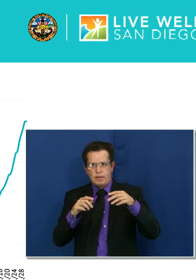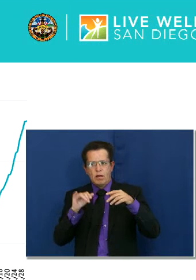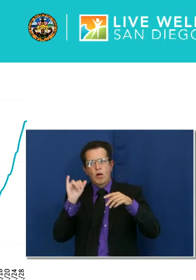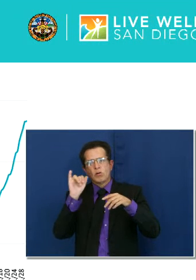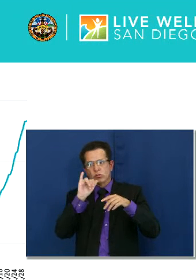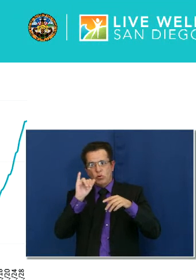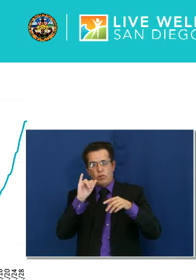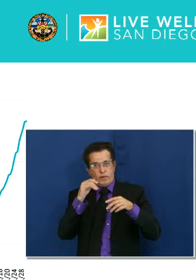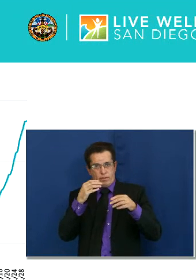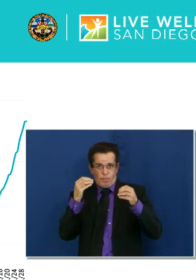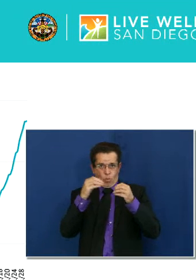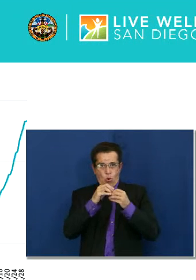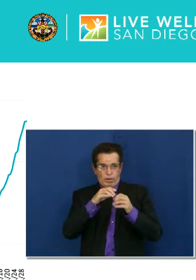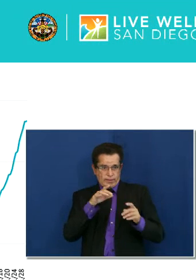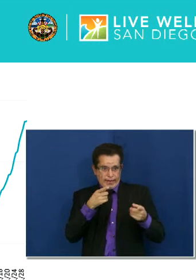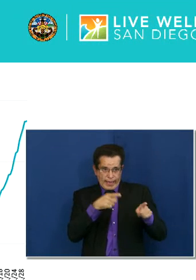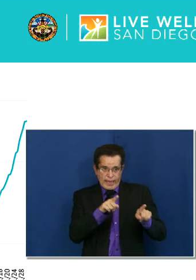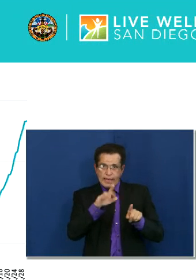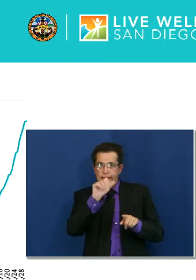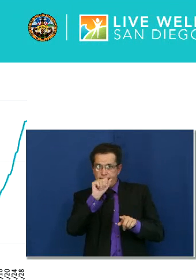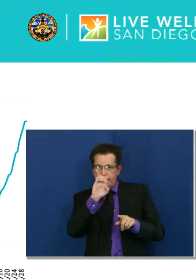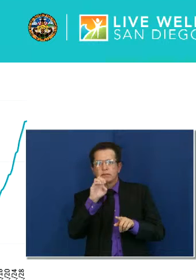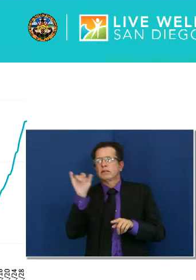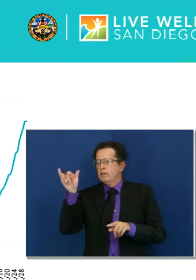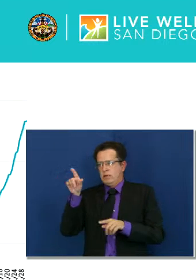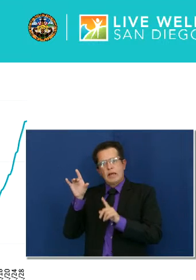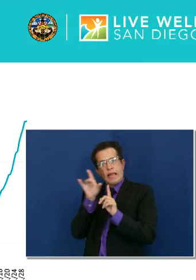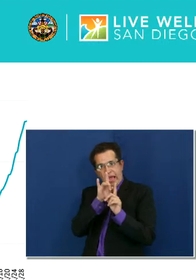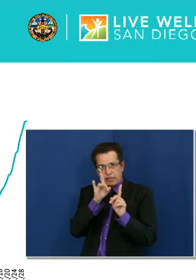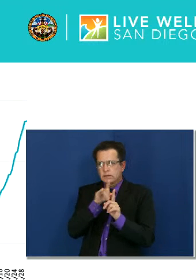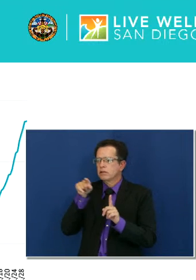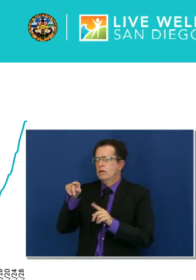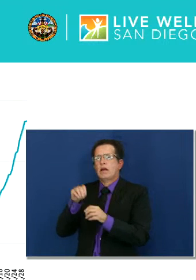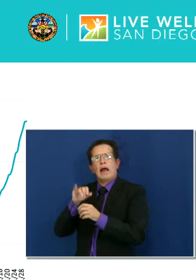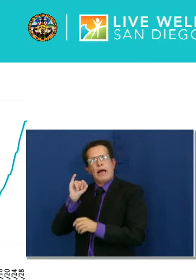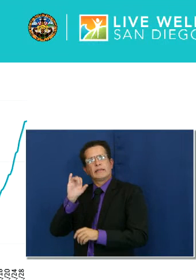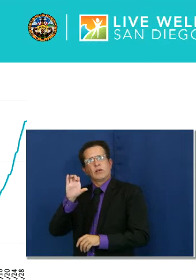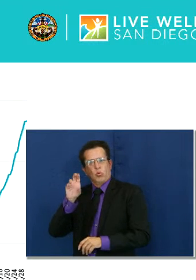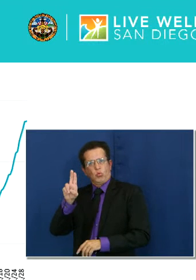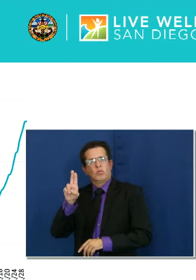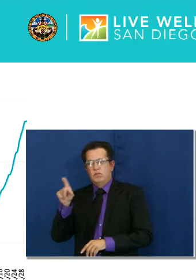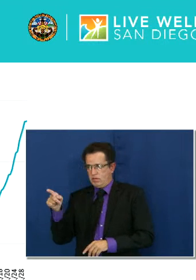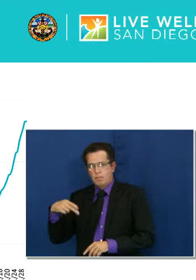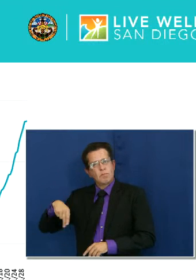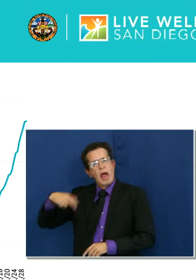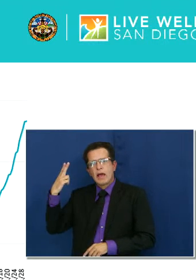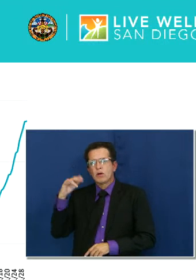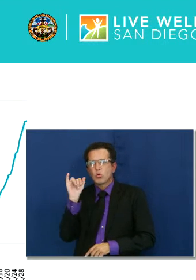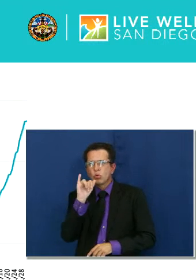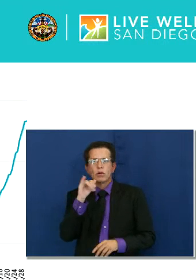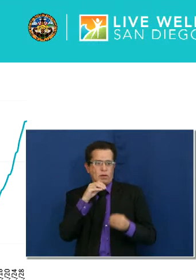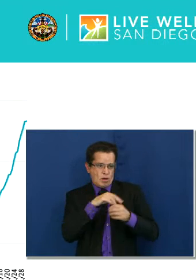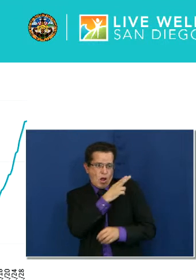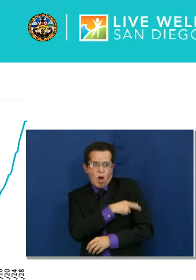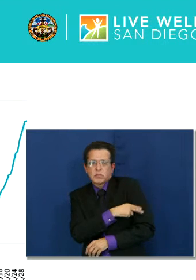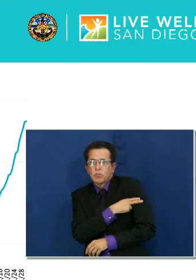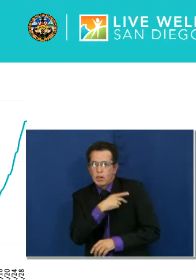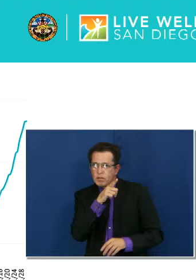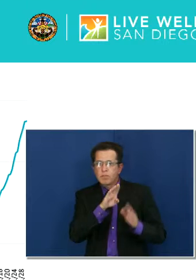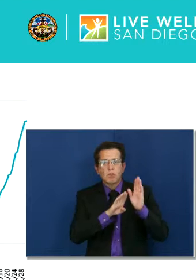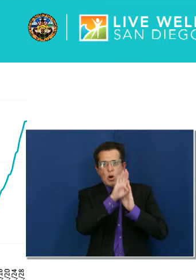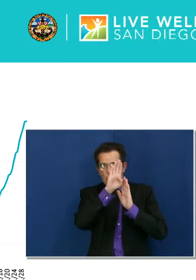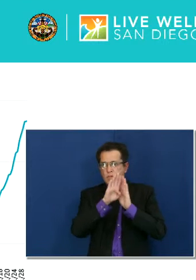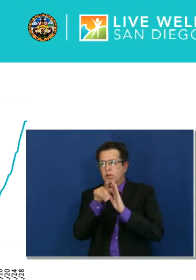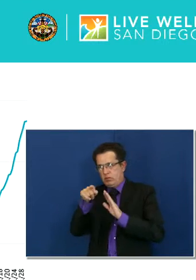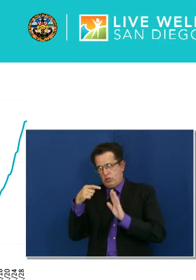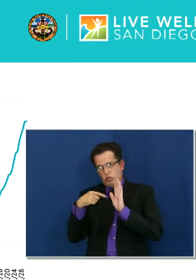been increases in hospitalizations and ICU admissions. And this slide shows the entire journey of